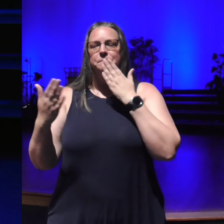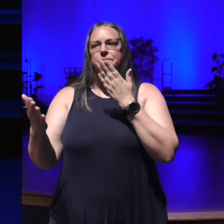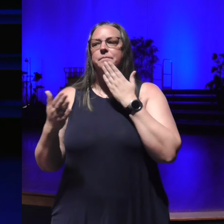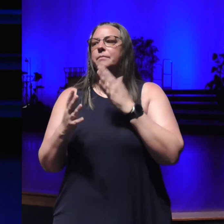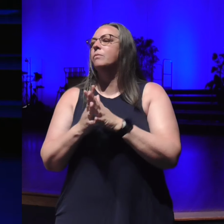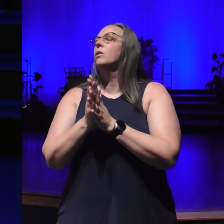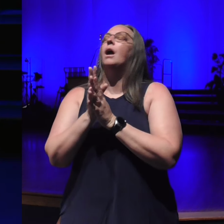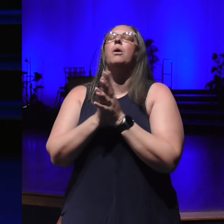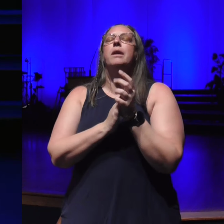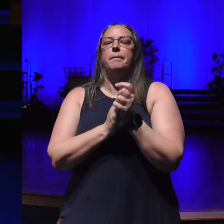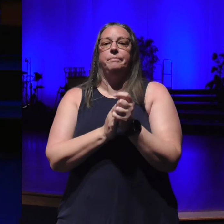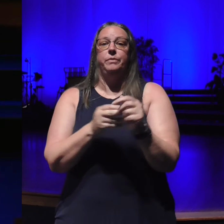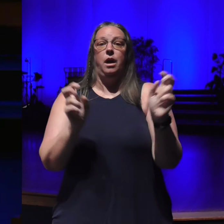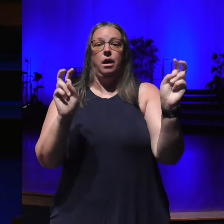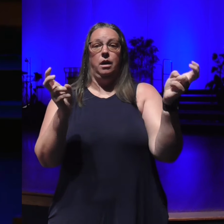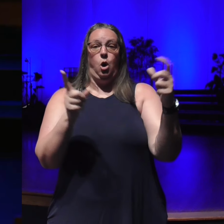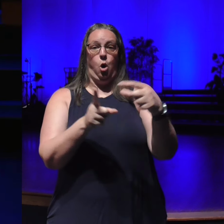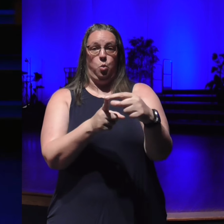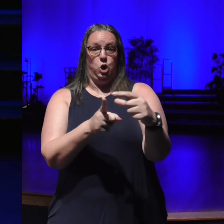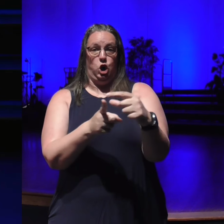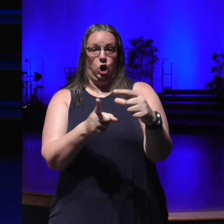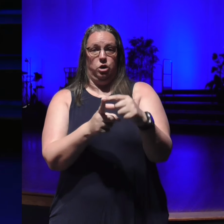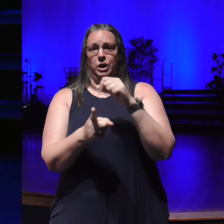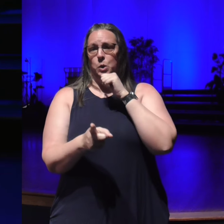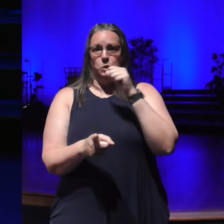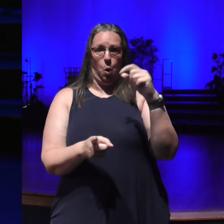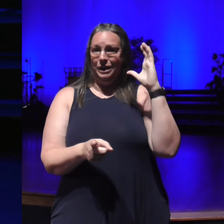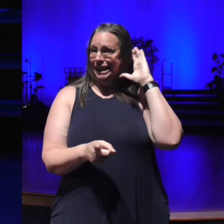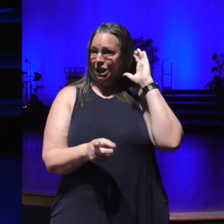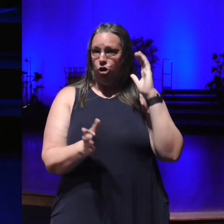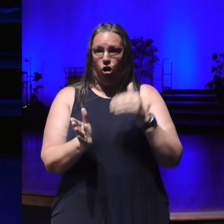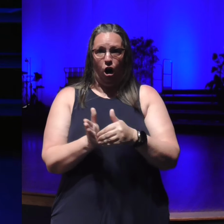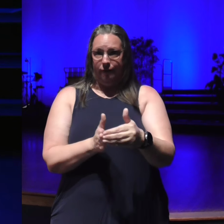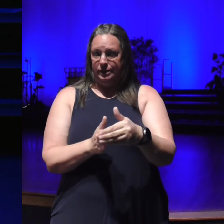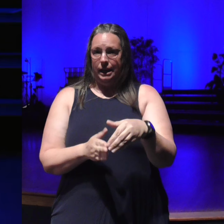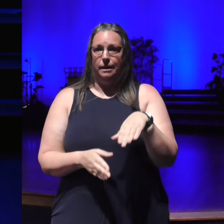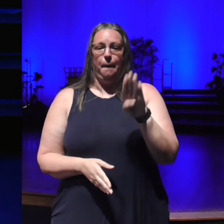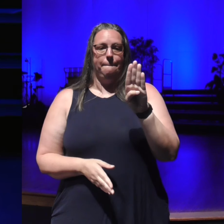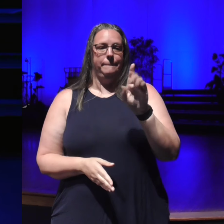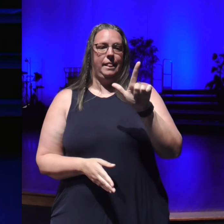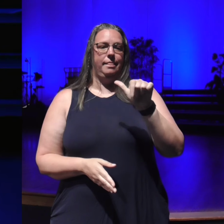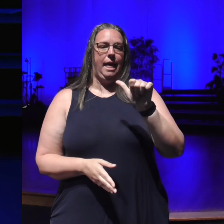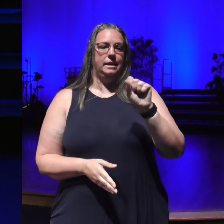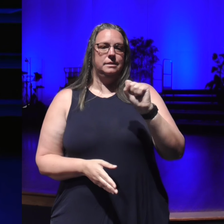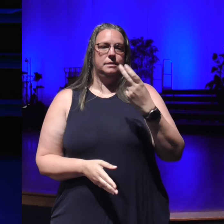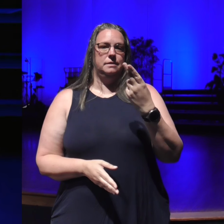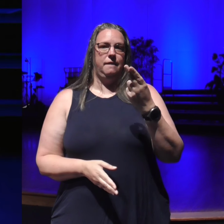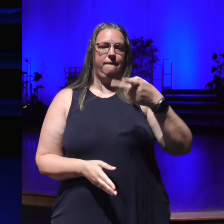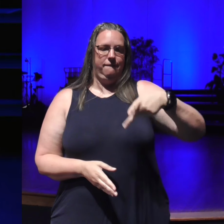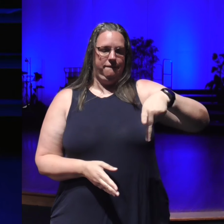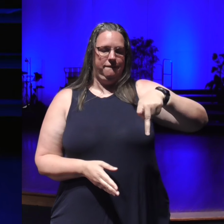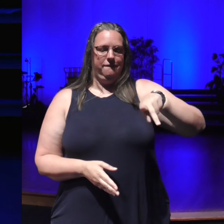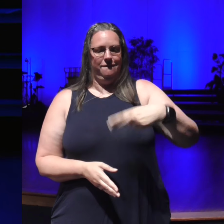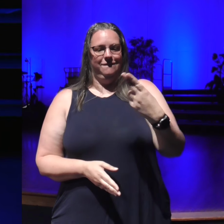A term you don't hear tossed around Mile High Church very often is blasphemy.